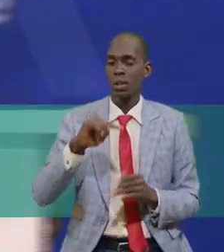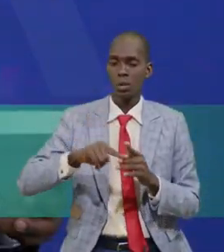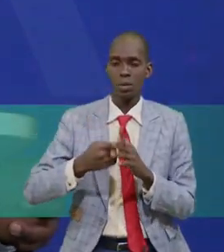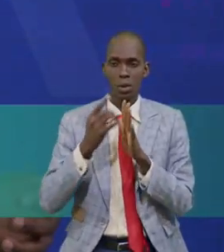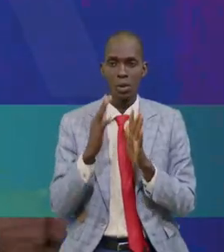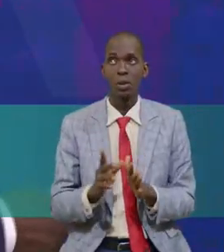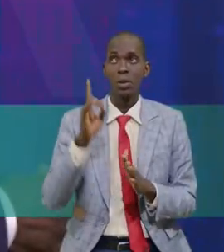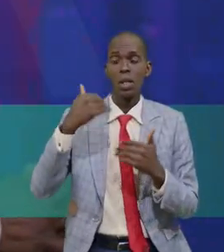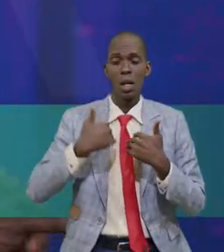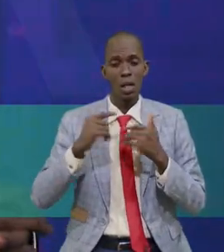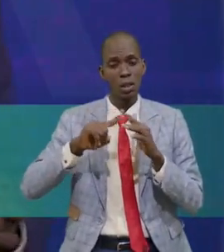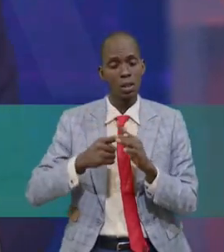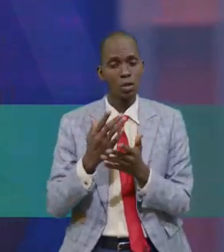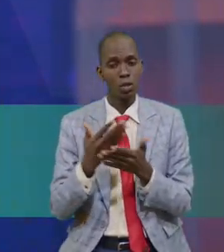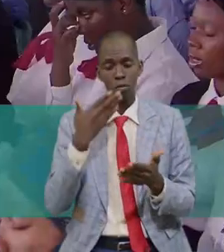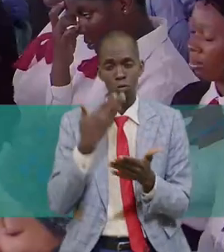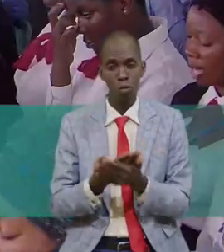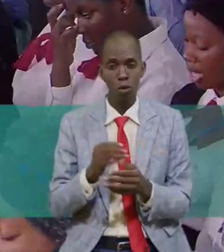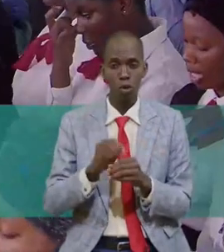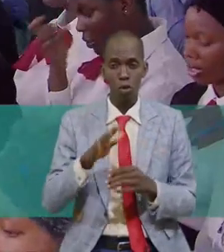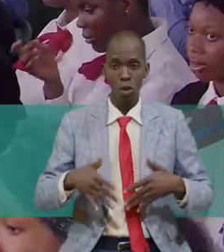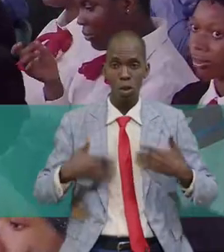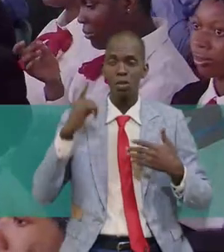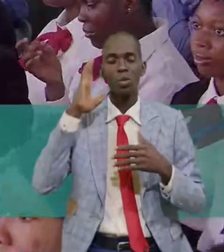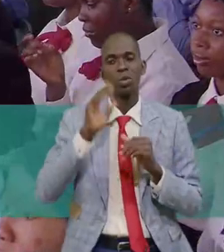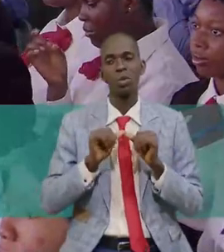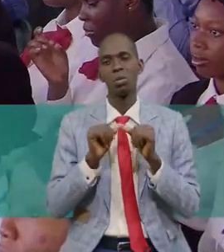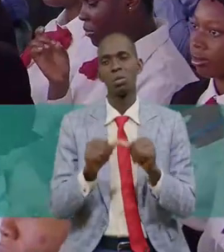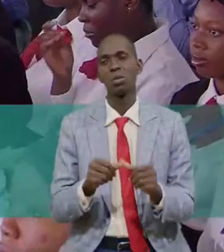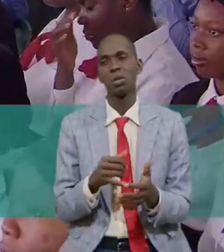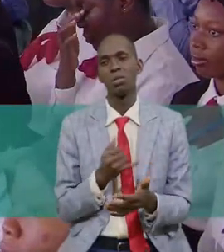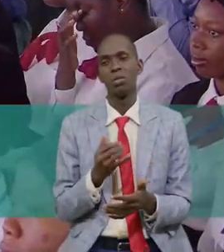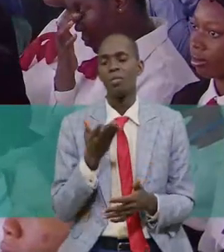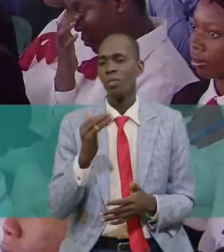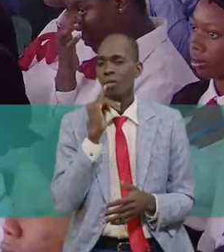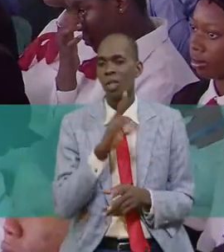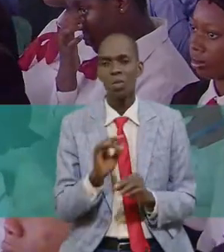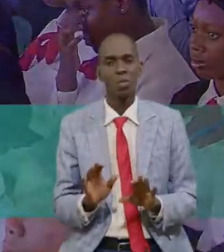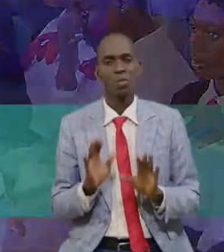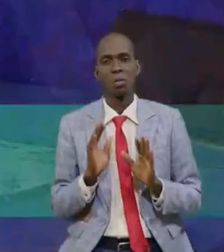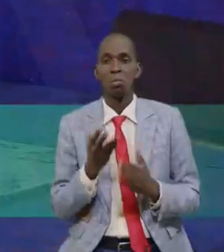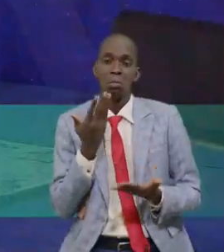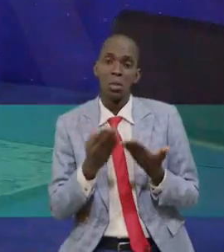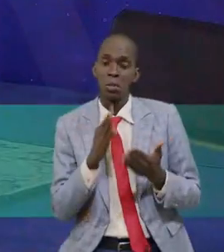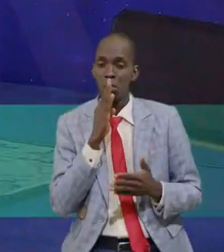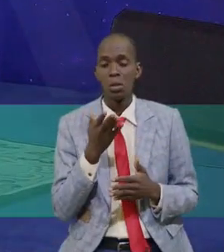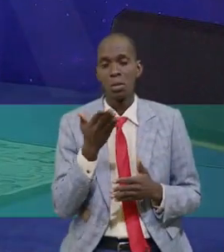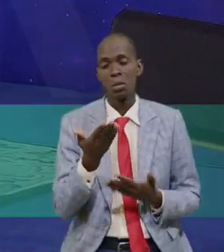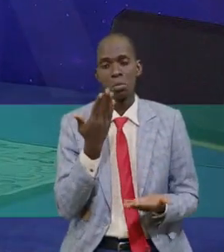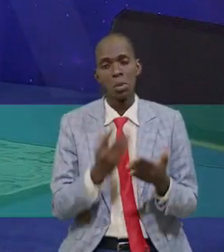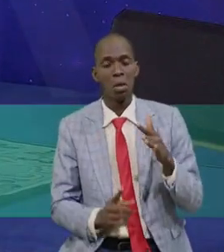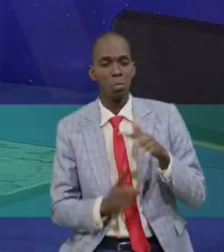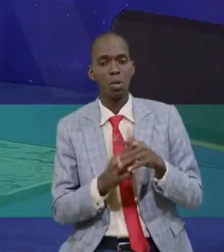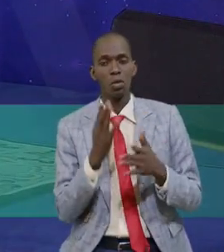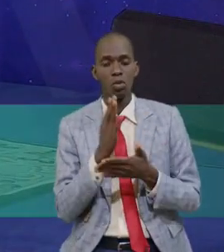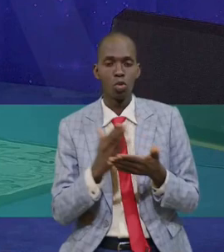good in your life. It will continue. There's no fear. Maybe there'll be an obstacle in the way. Maybe there'll